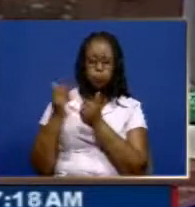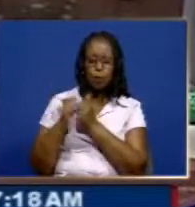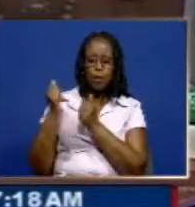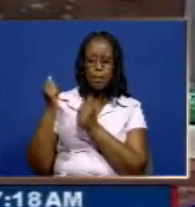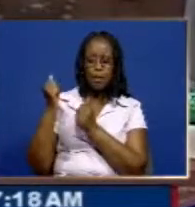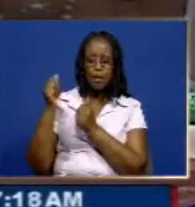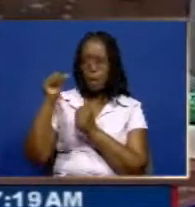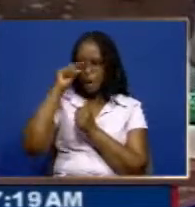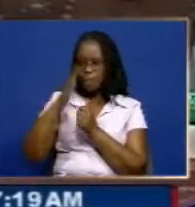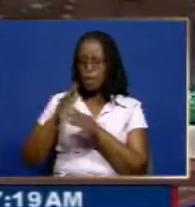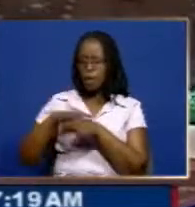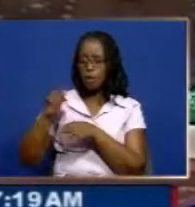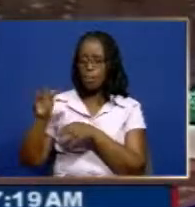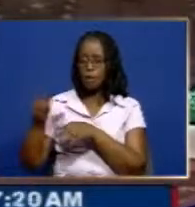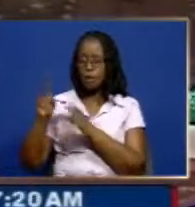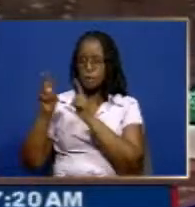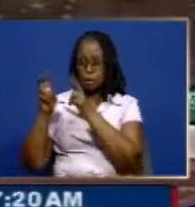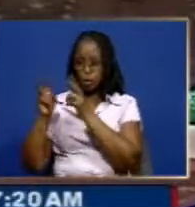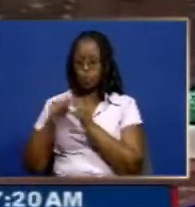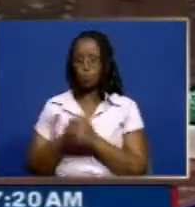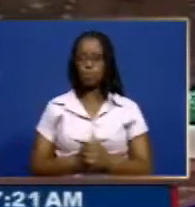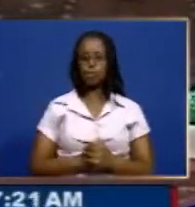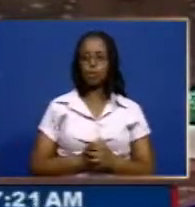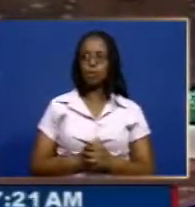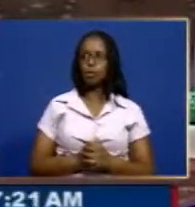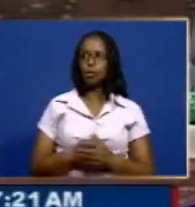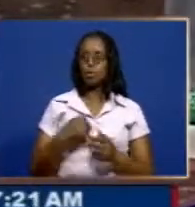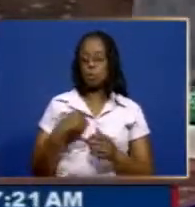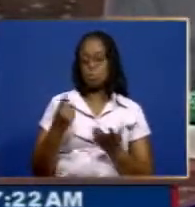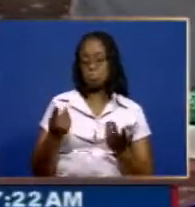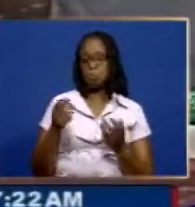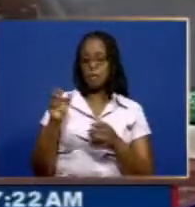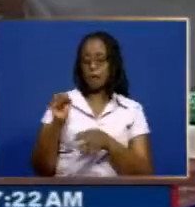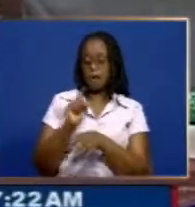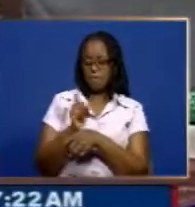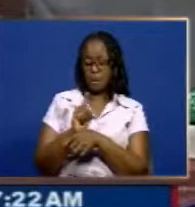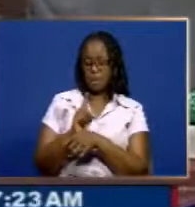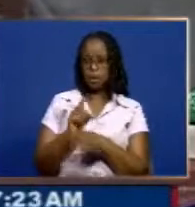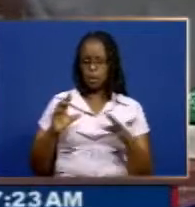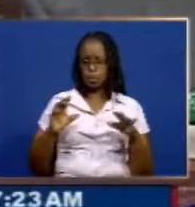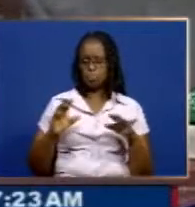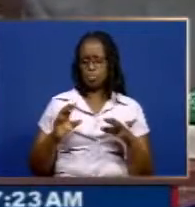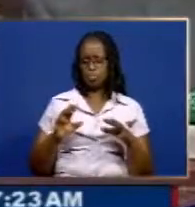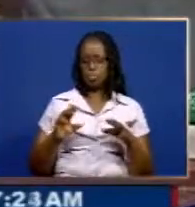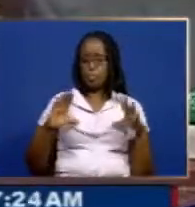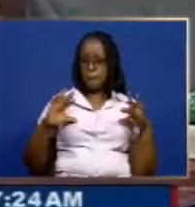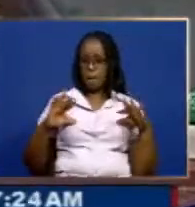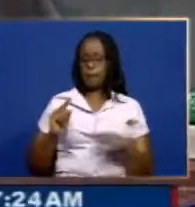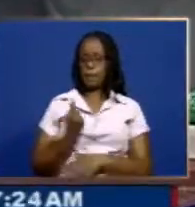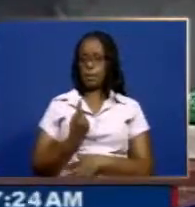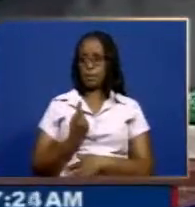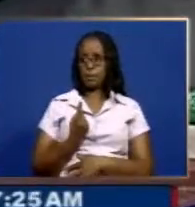So then we'll allow you to take a 5 minutes adjournment.